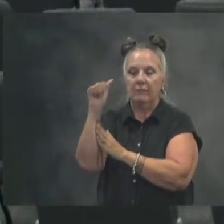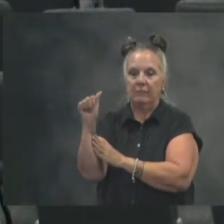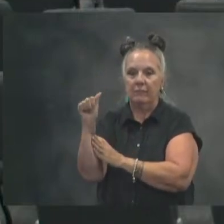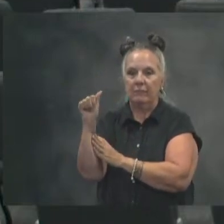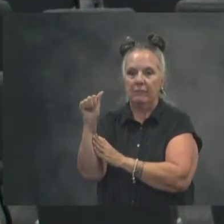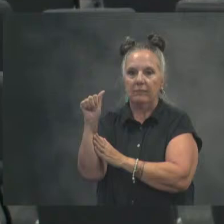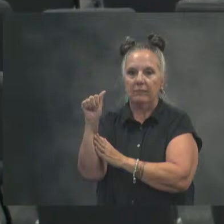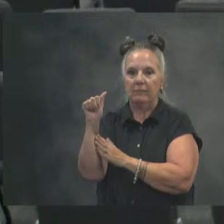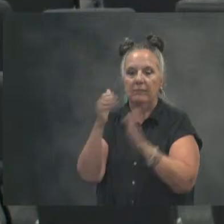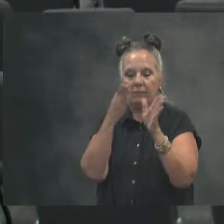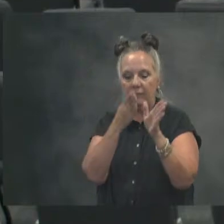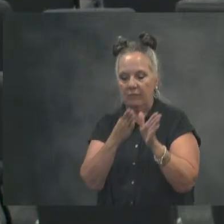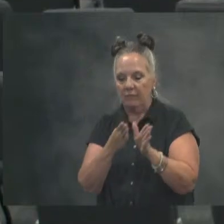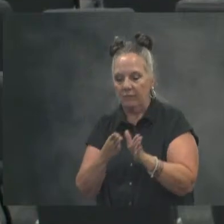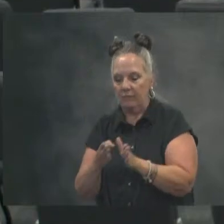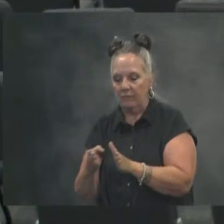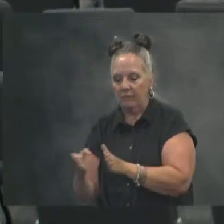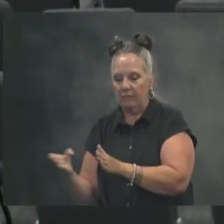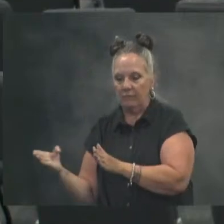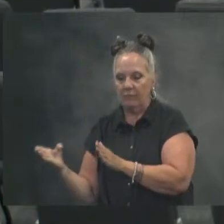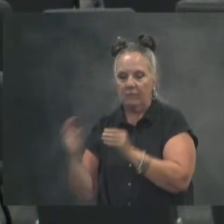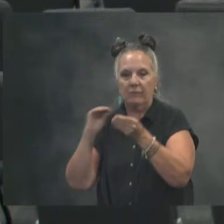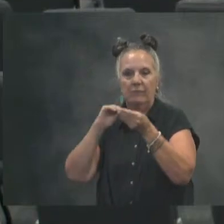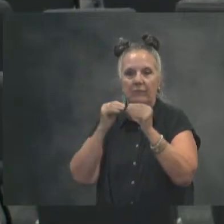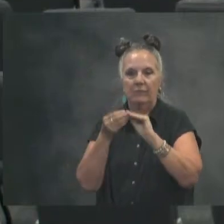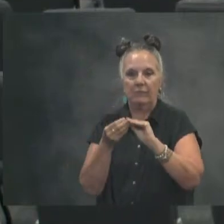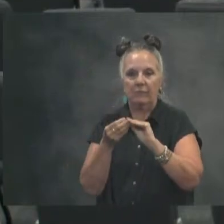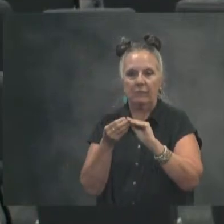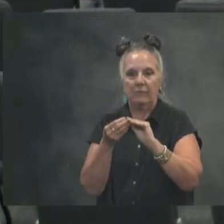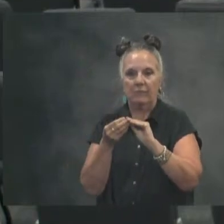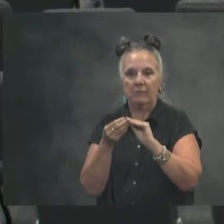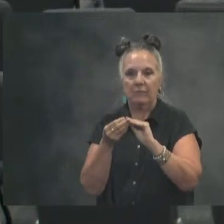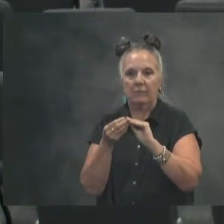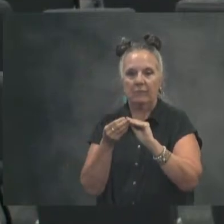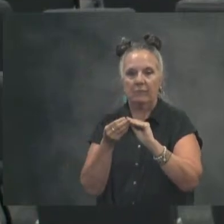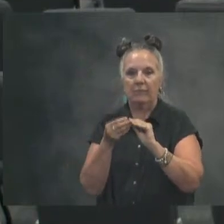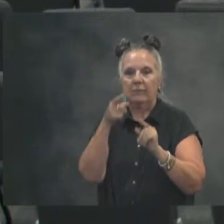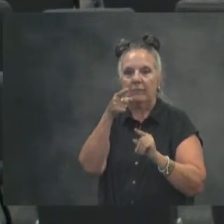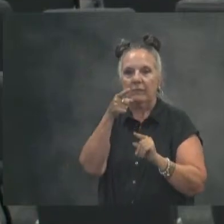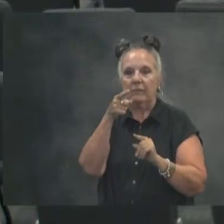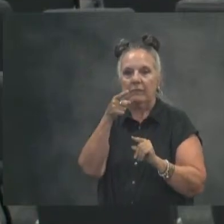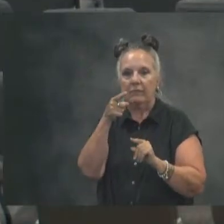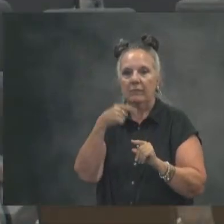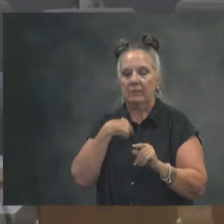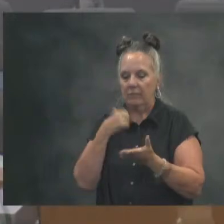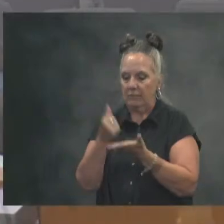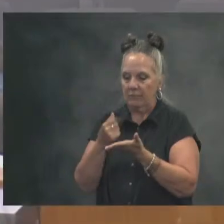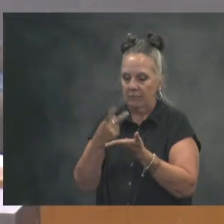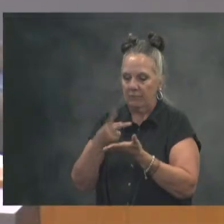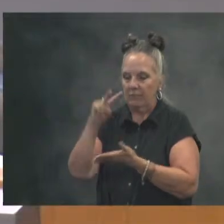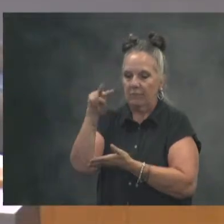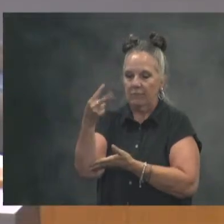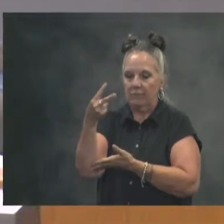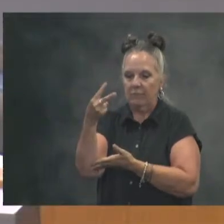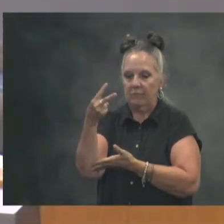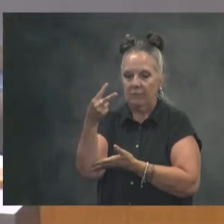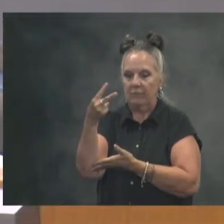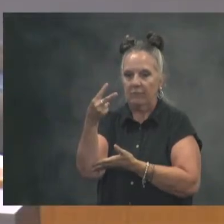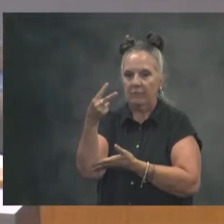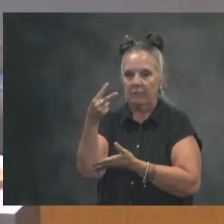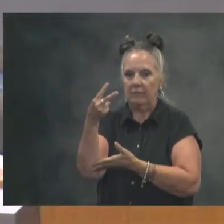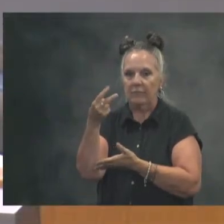BCAA, organization, number, composition. Is there a motion, please? Madam President, I move to approve the second reading to